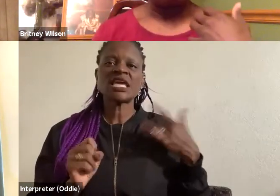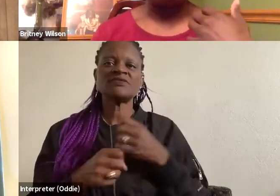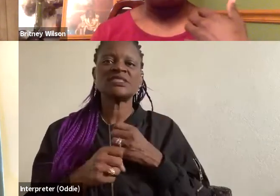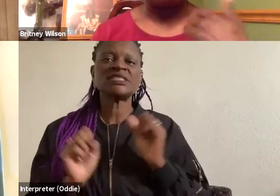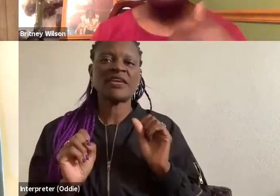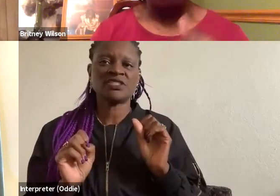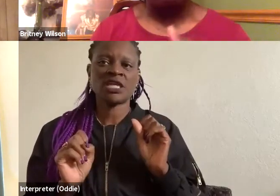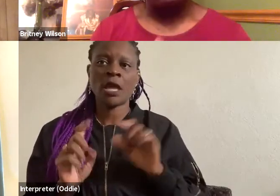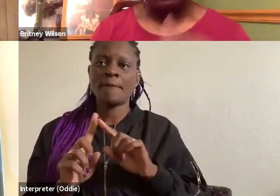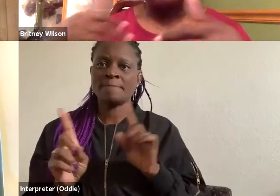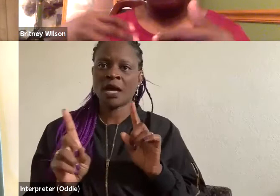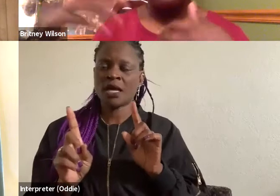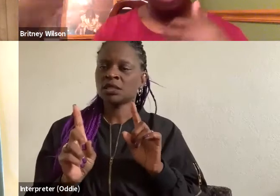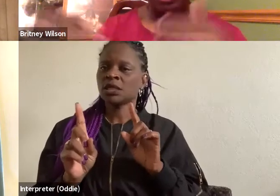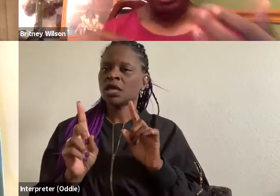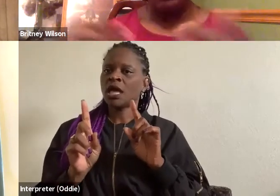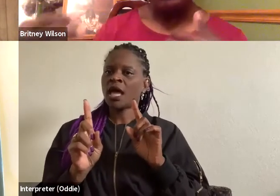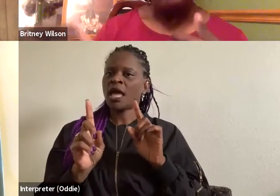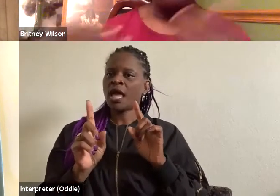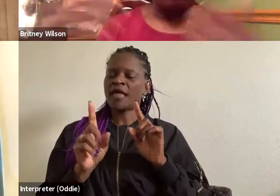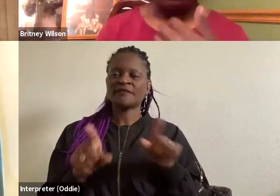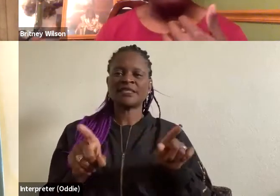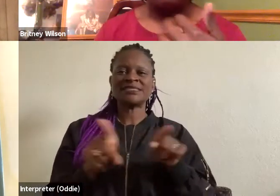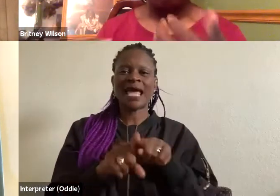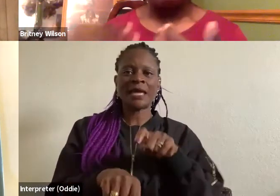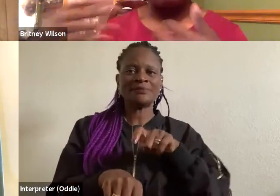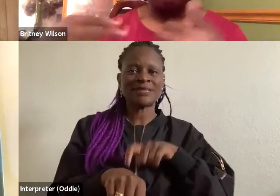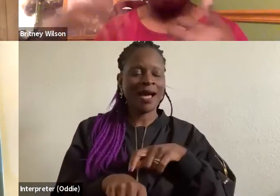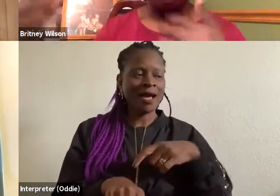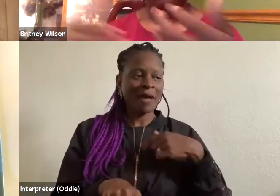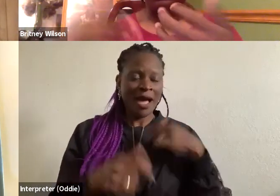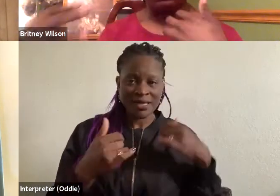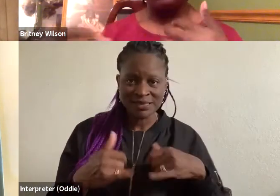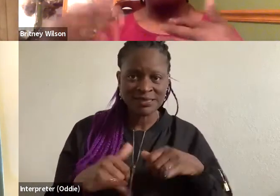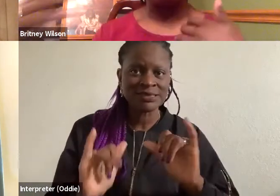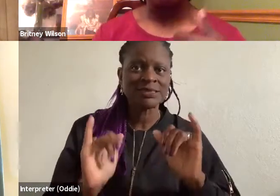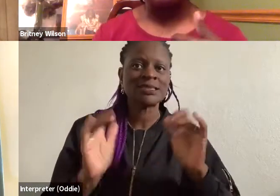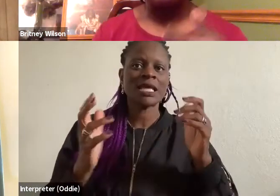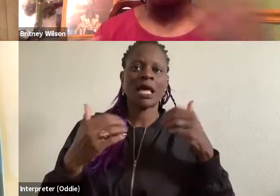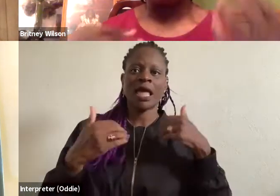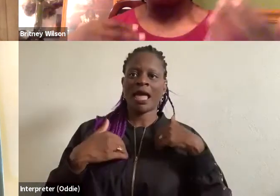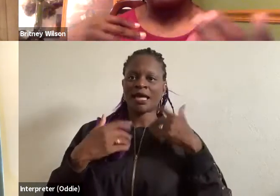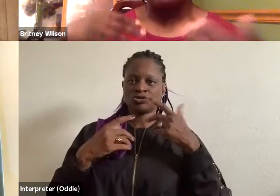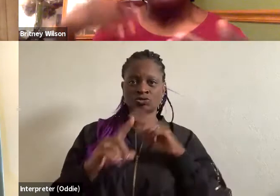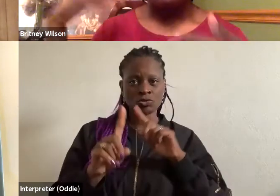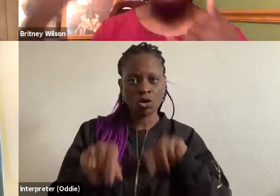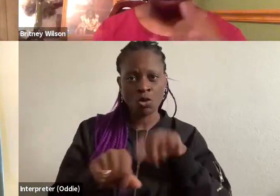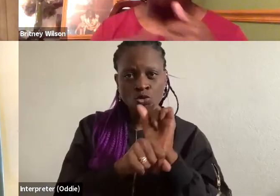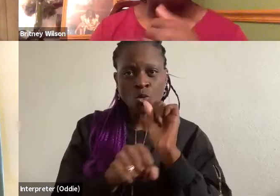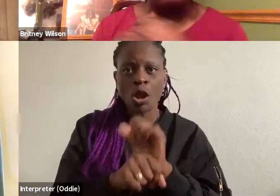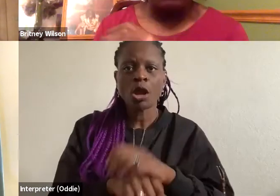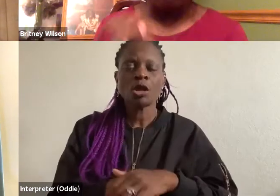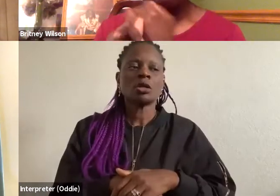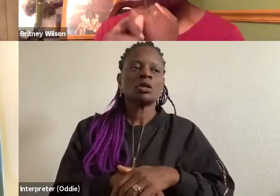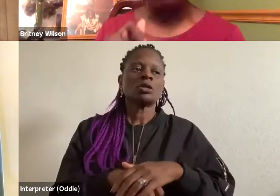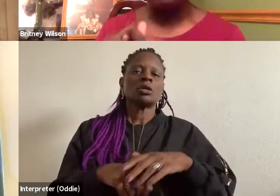that happened to me on that service, but then I still had to take it to work. I still had to regularly use it. And so like, I don't go